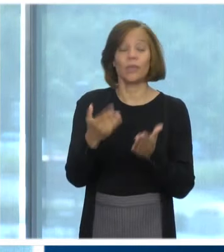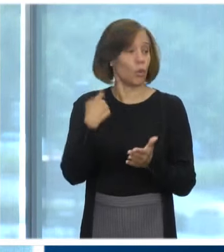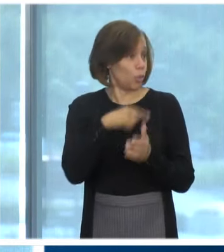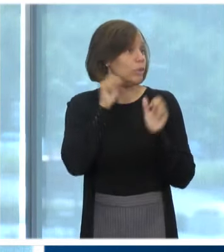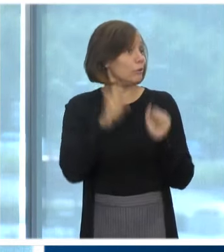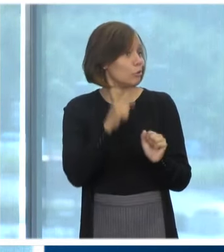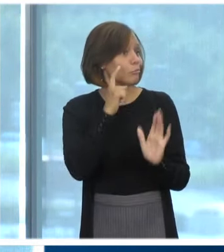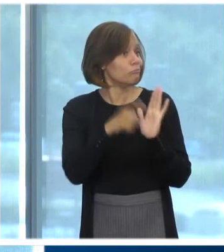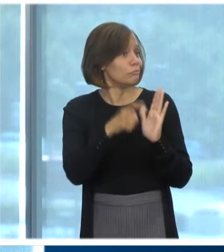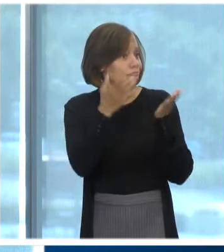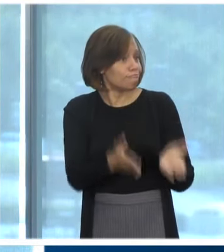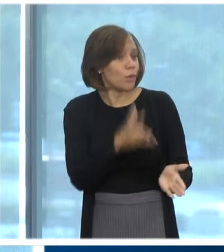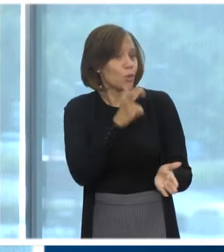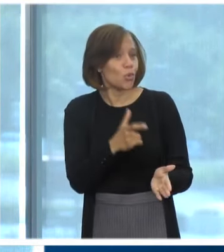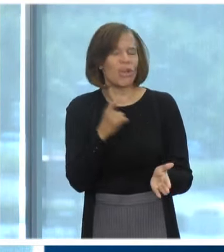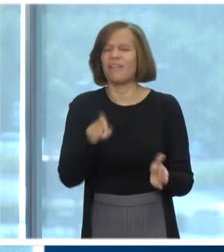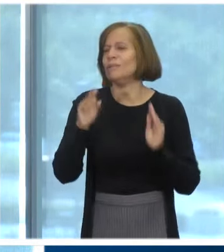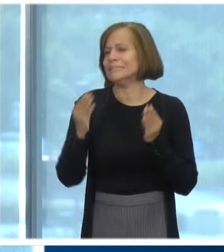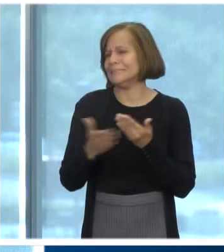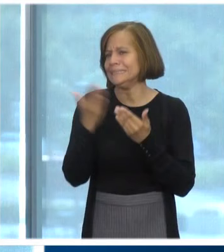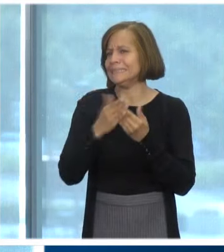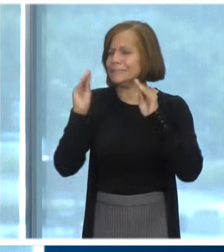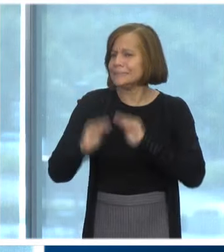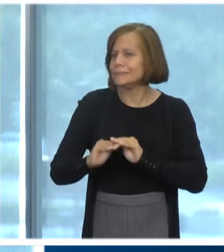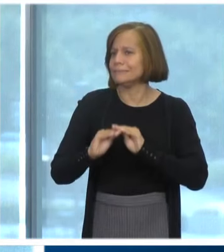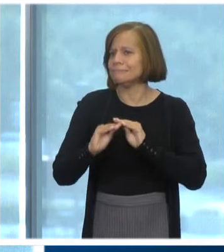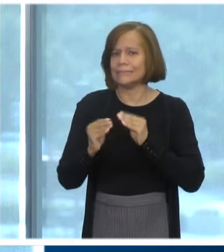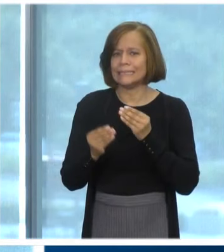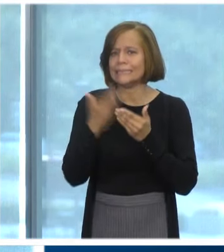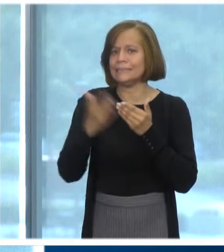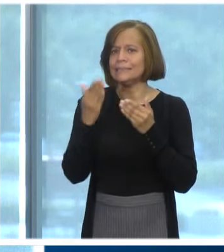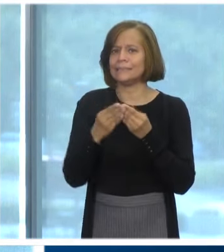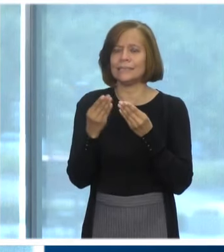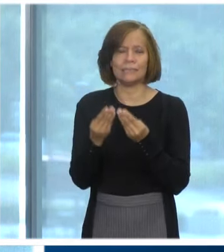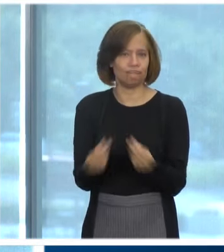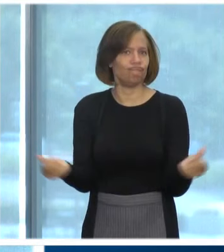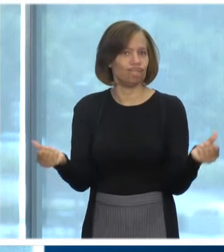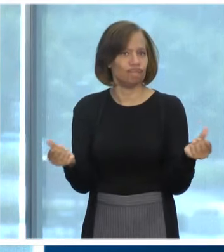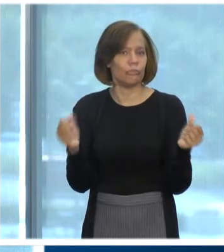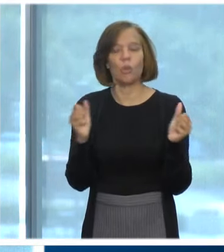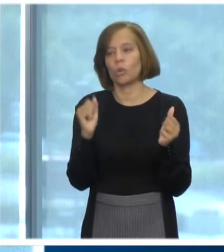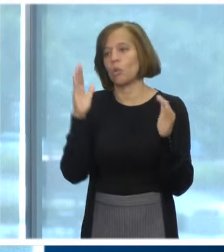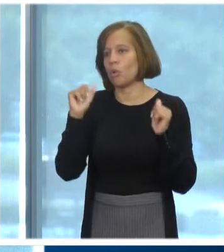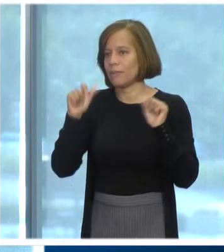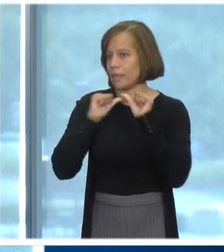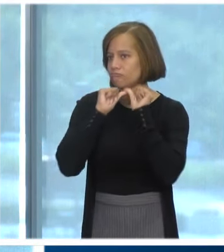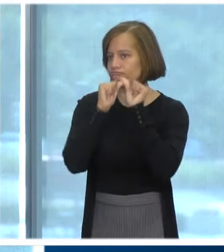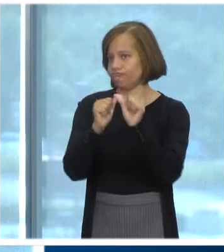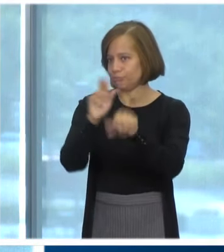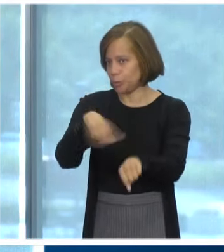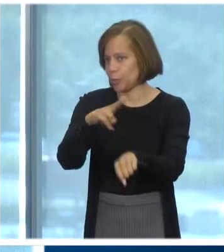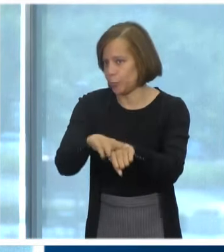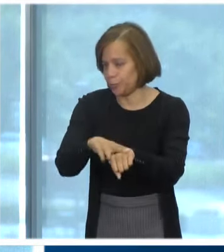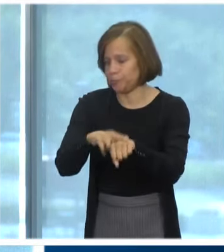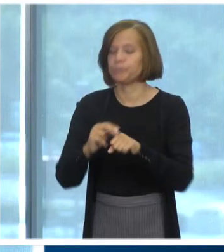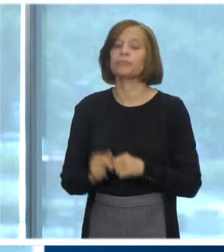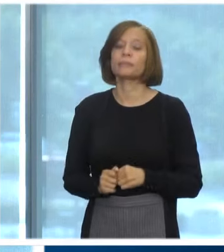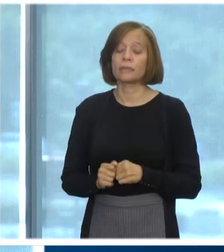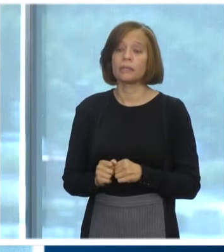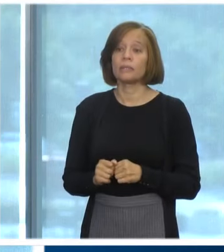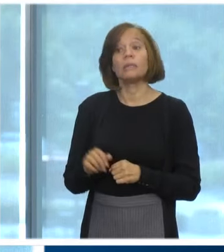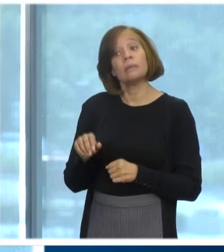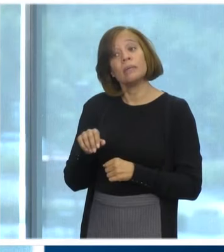and it was an easy solution, and we hope that it becomes the norm. Another exception, some officers went to great